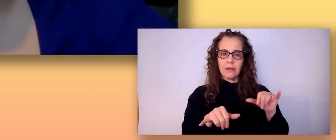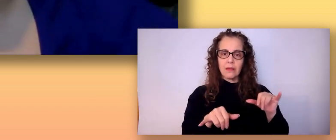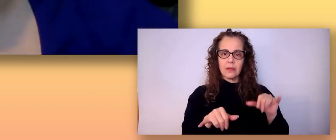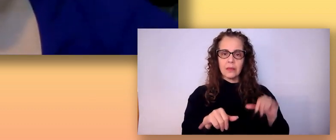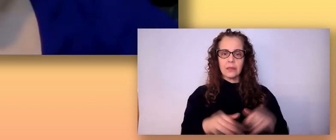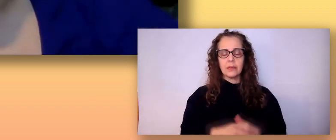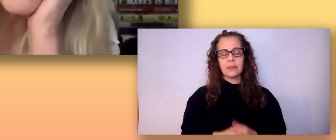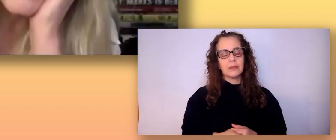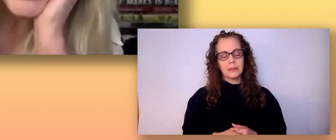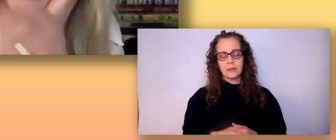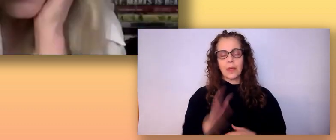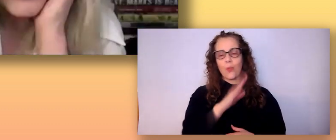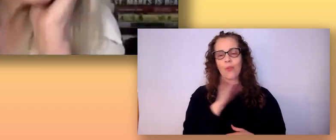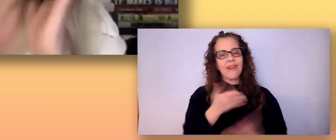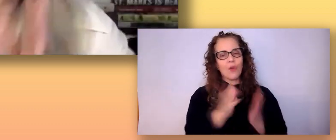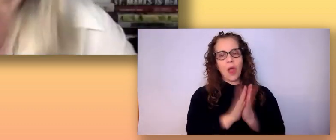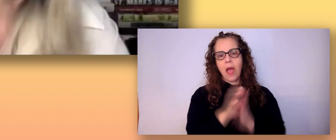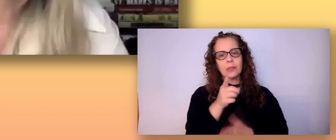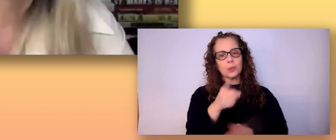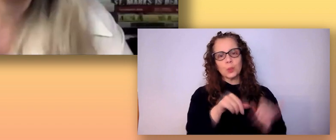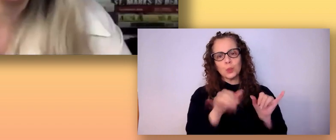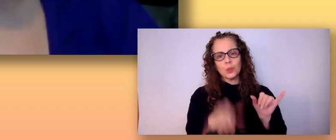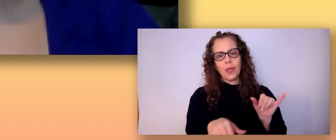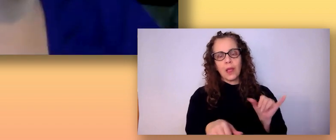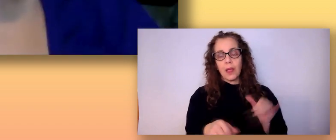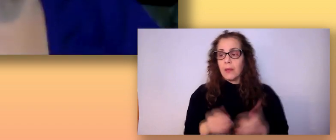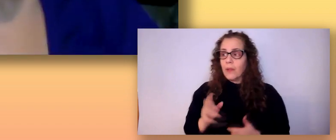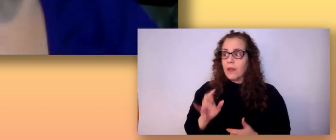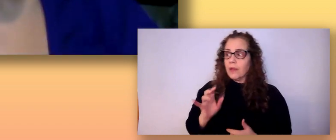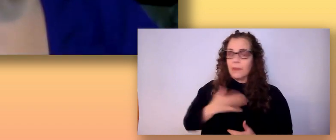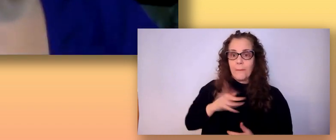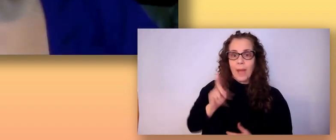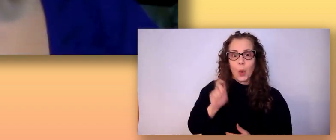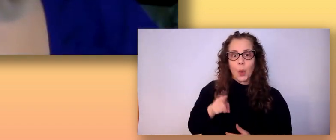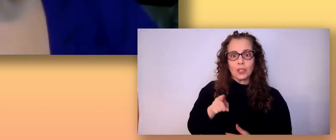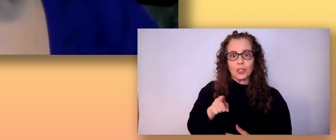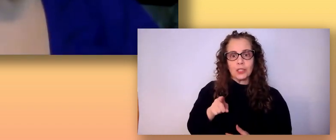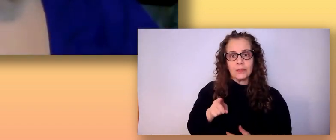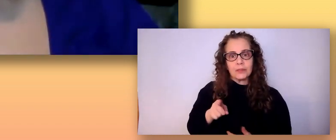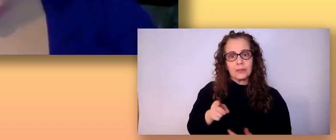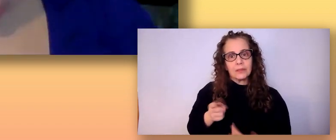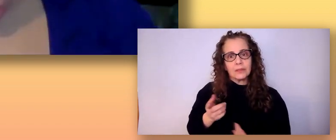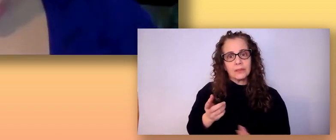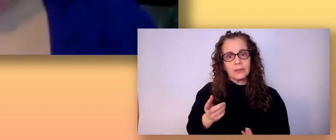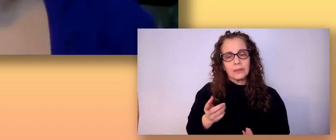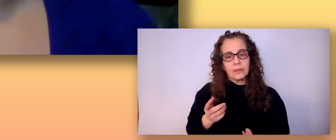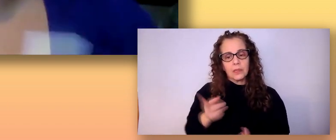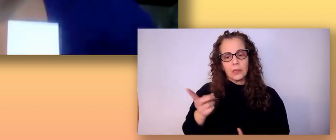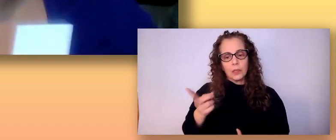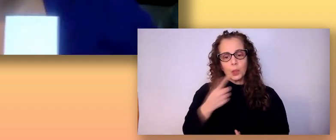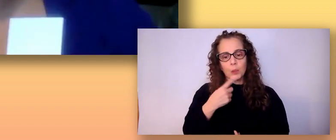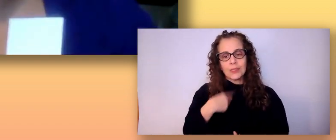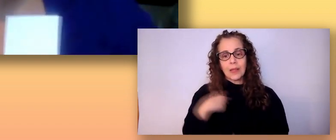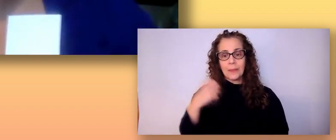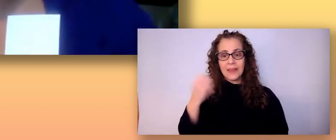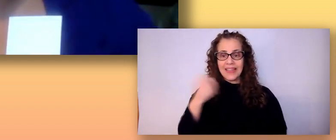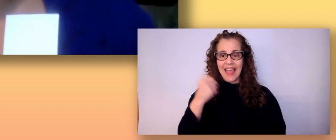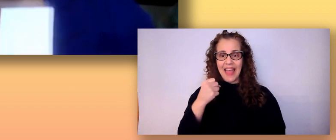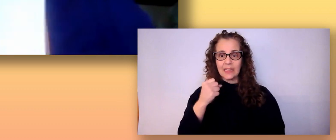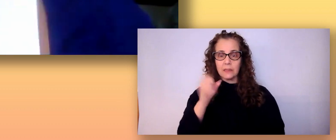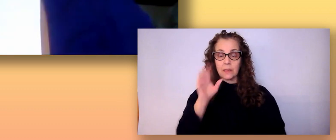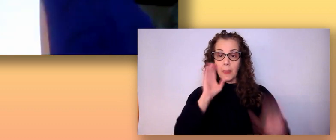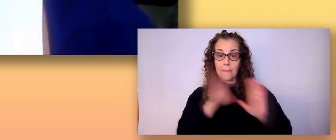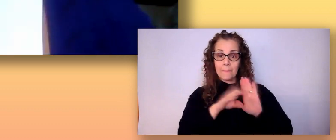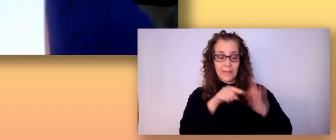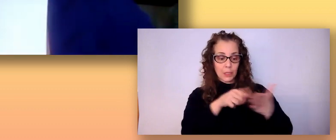I would never ask you to do that. Well, that's what I'm asking you. But if you say yes, the woman in this picture isn't